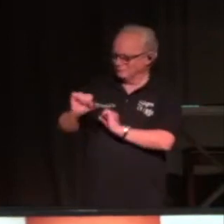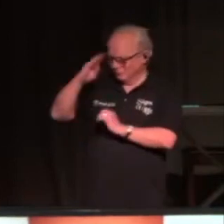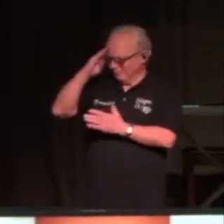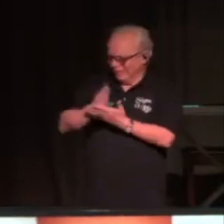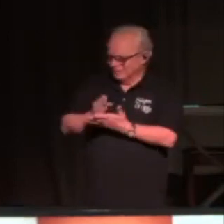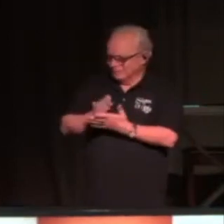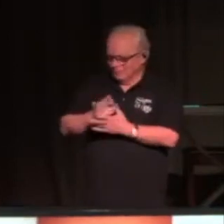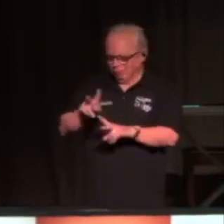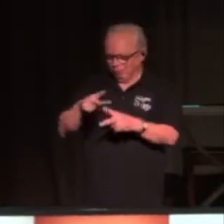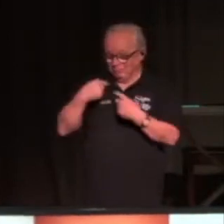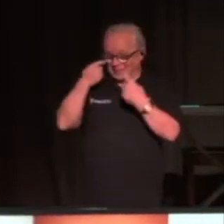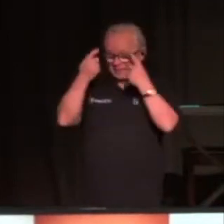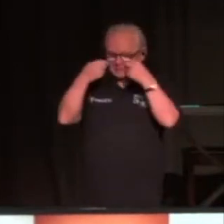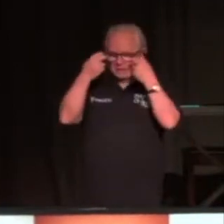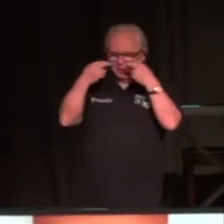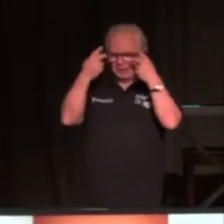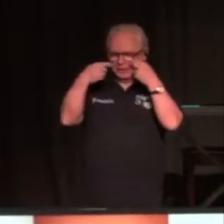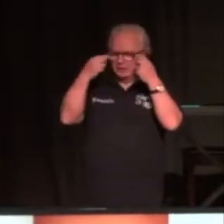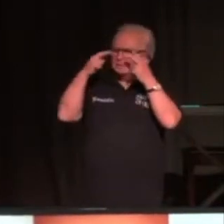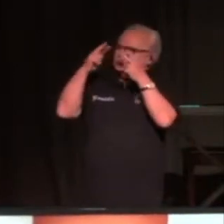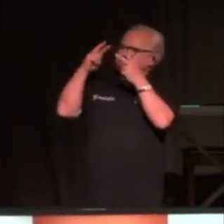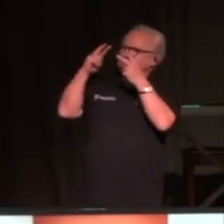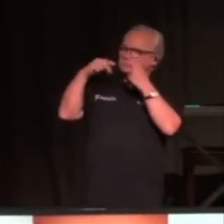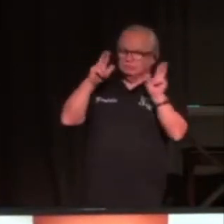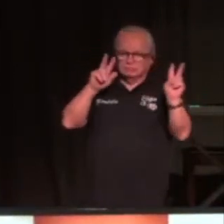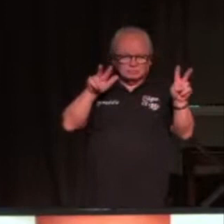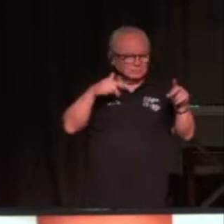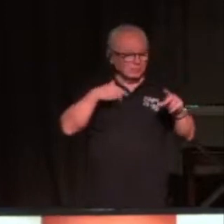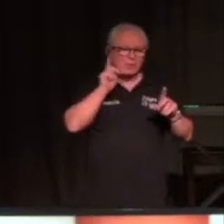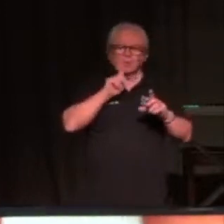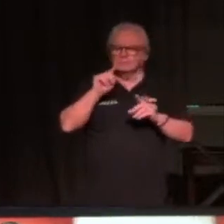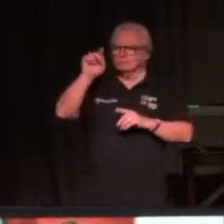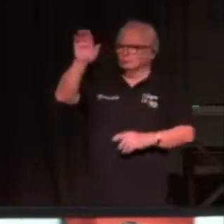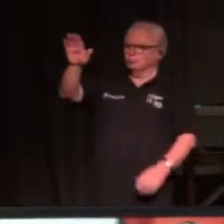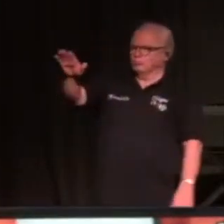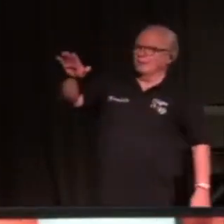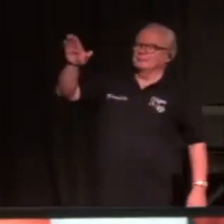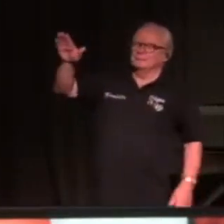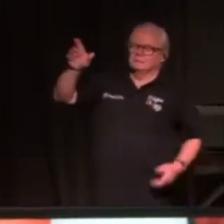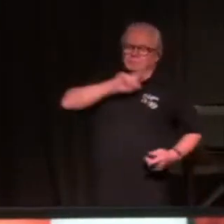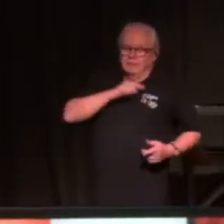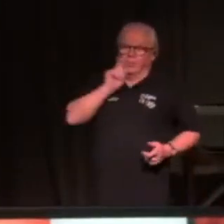I don't know where you can see my eyes and my glasses, but. And so she prayed for me. Oh.